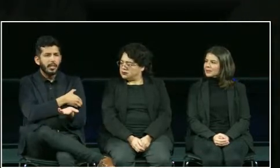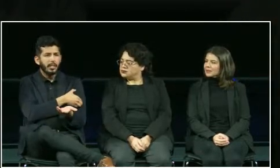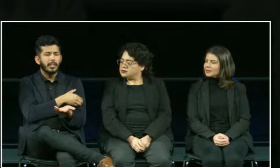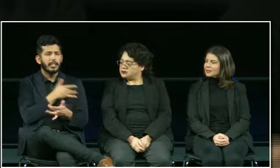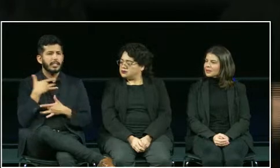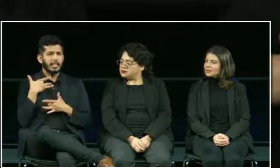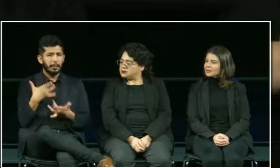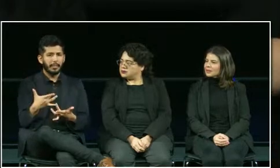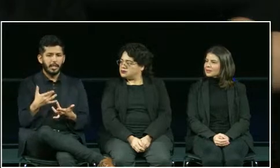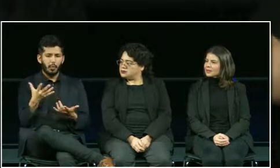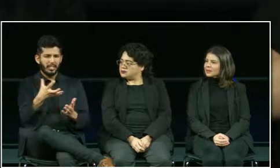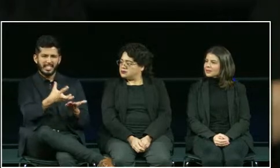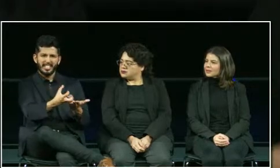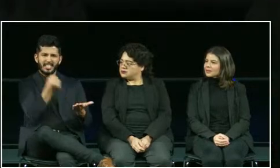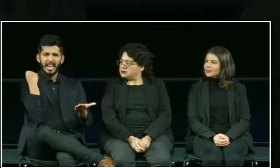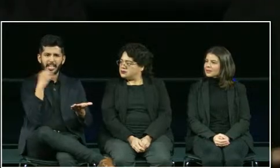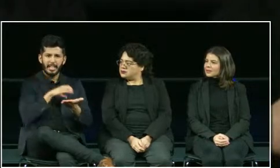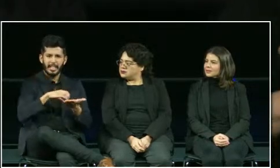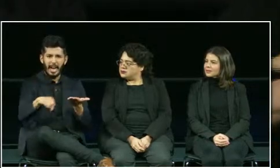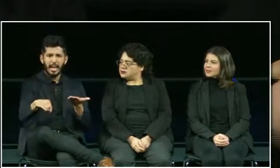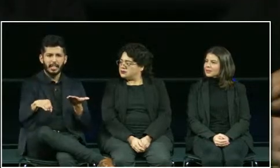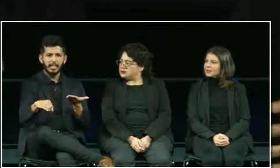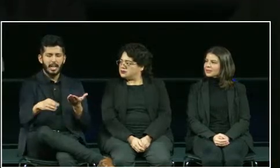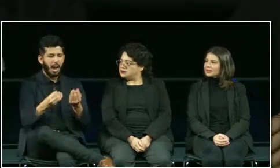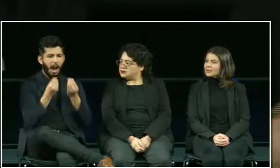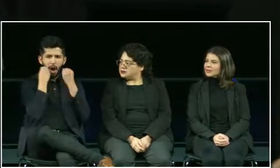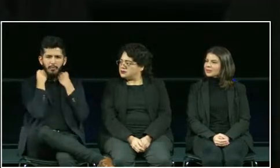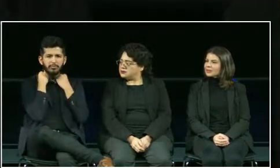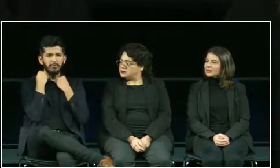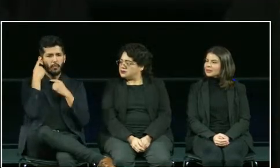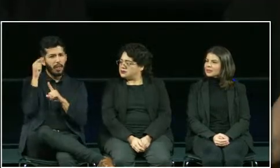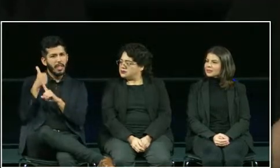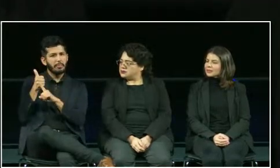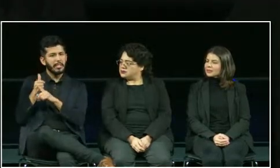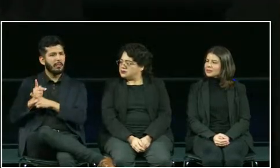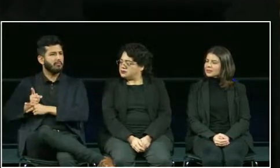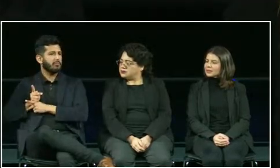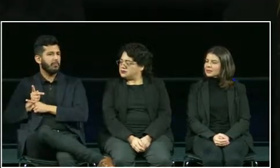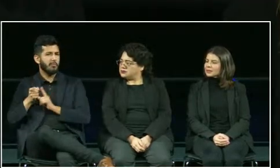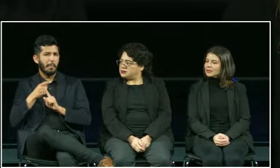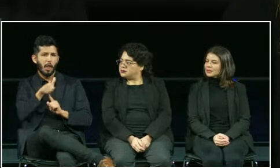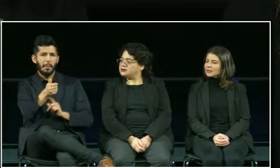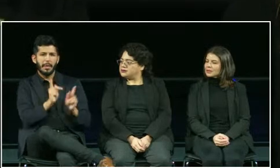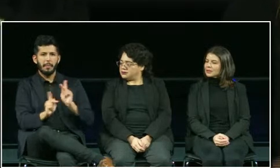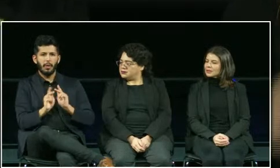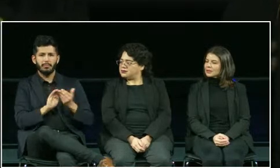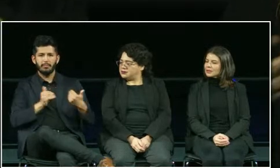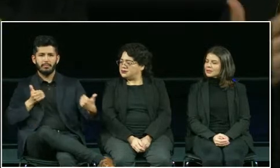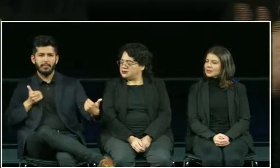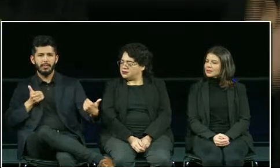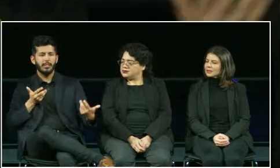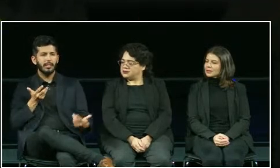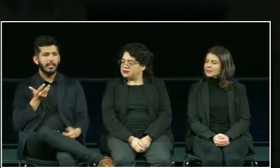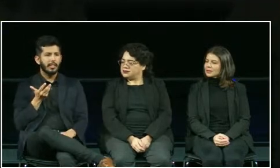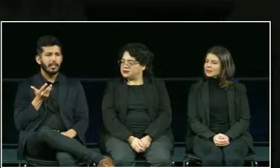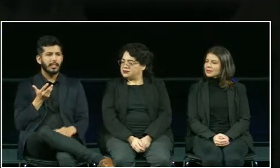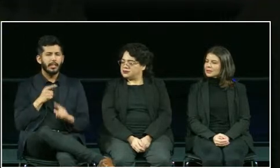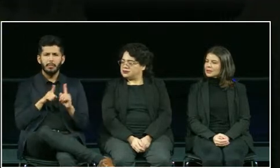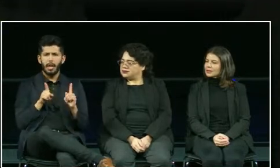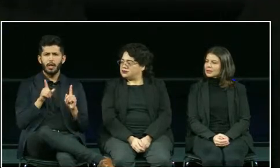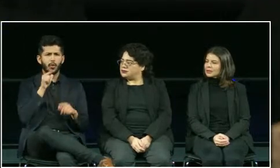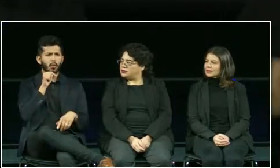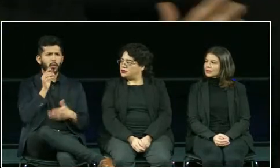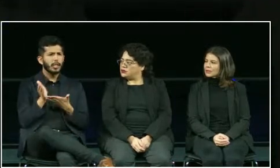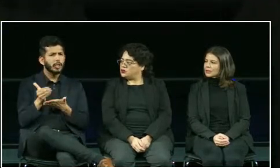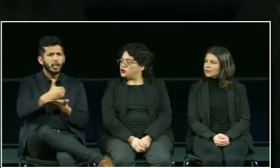to take the cake all for them. And who deserve the